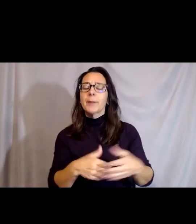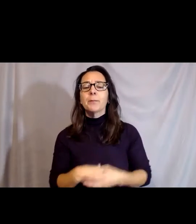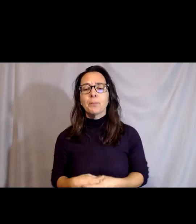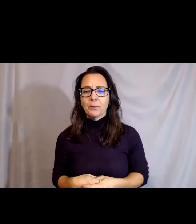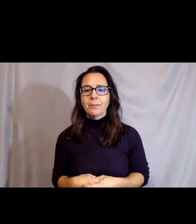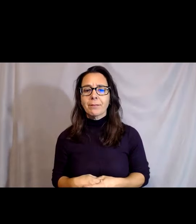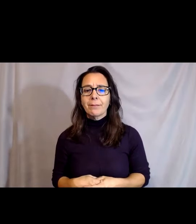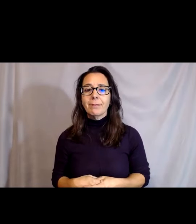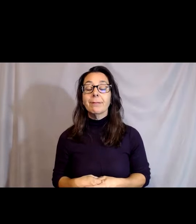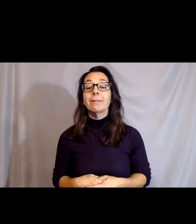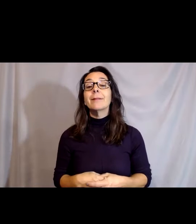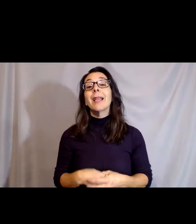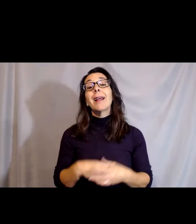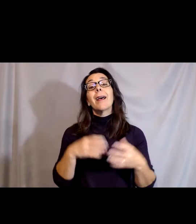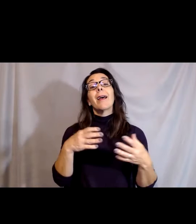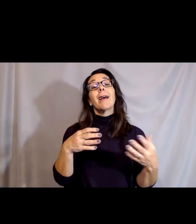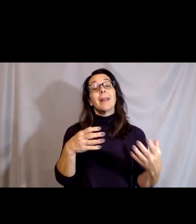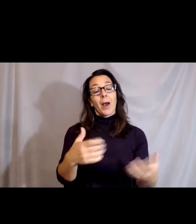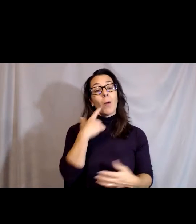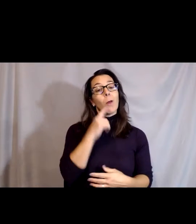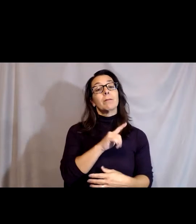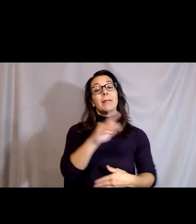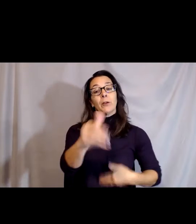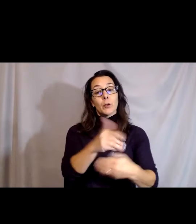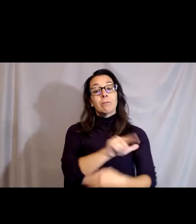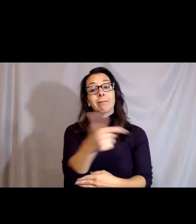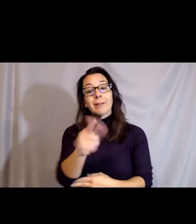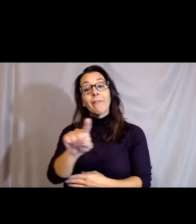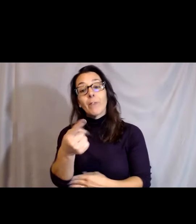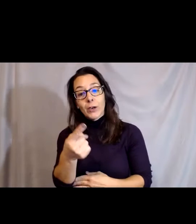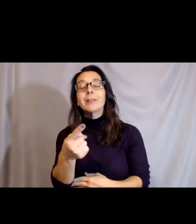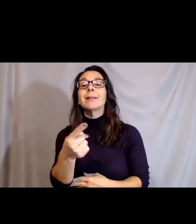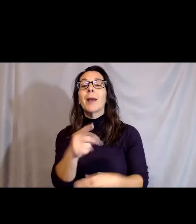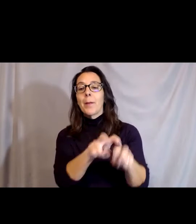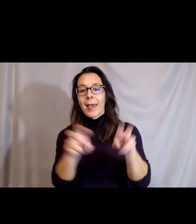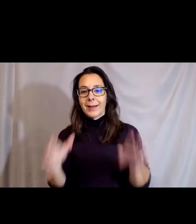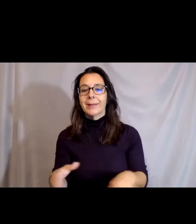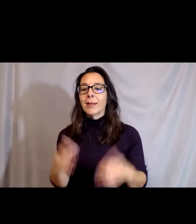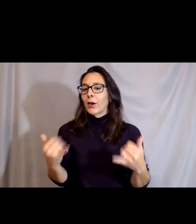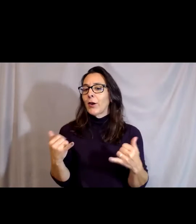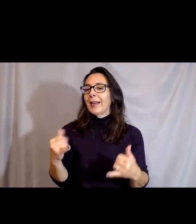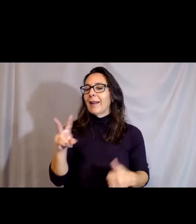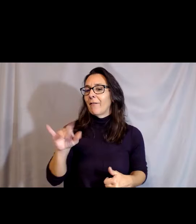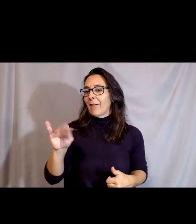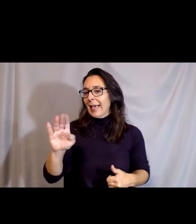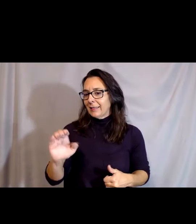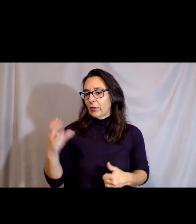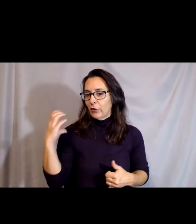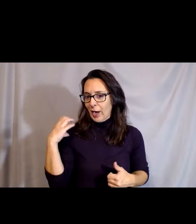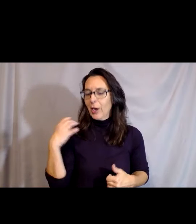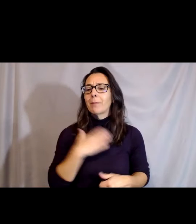me directly into our first panelist, who is the current vice chair, my good friend, Sasha